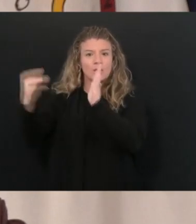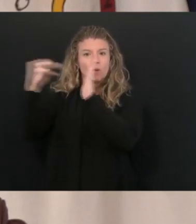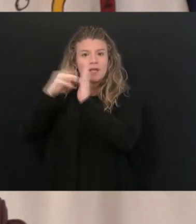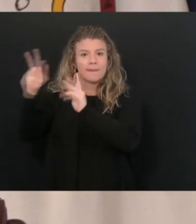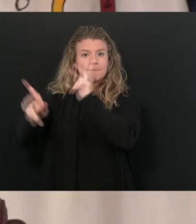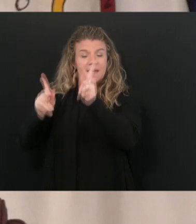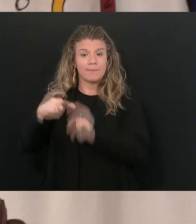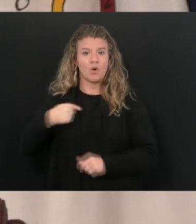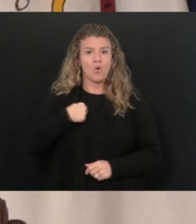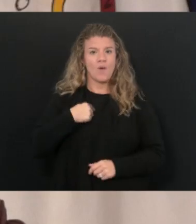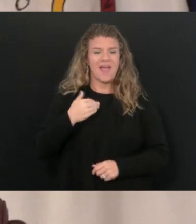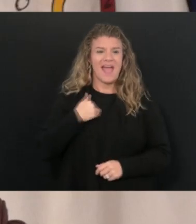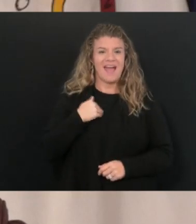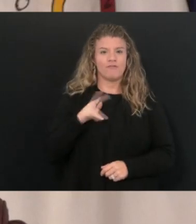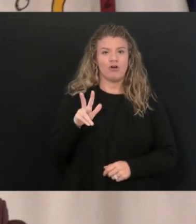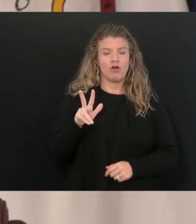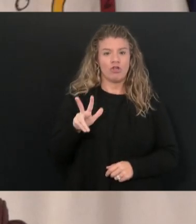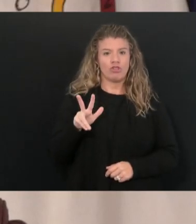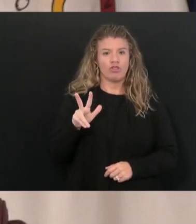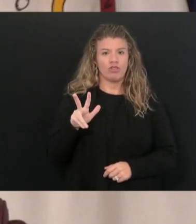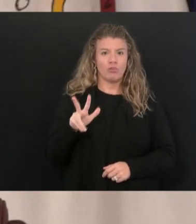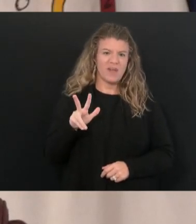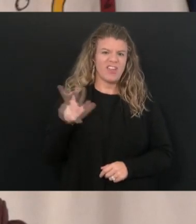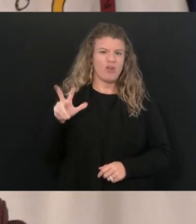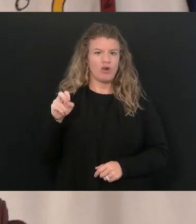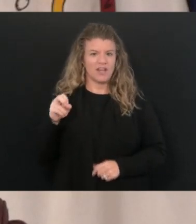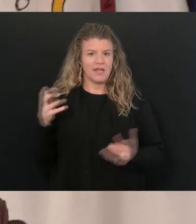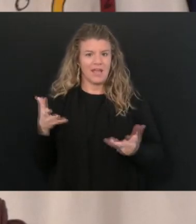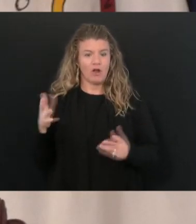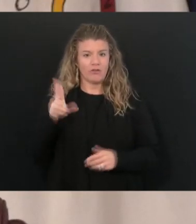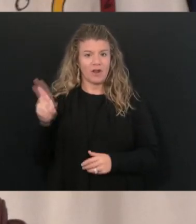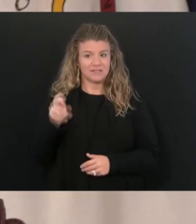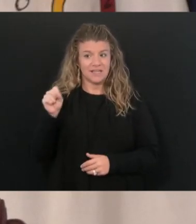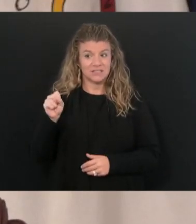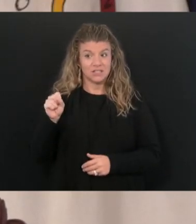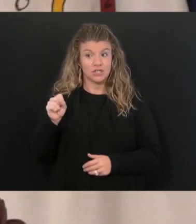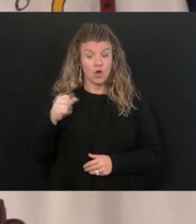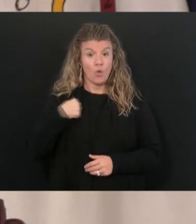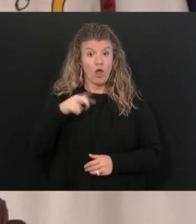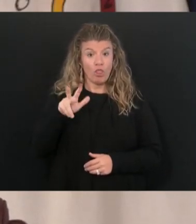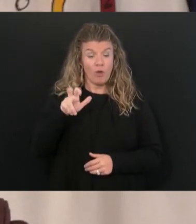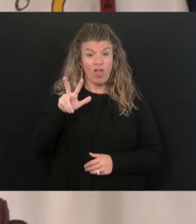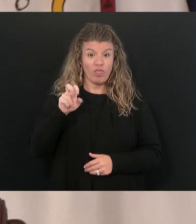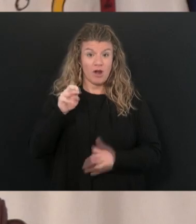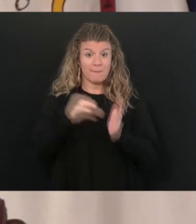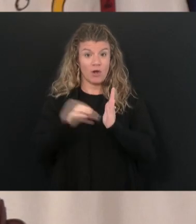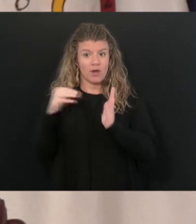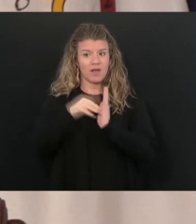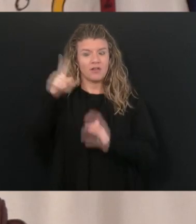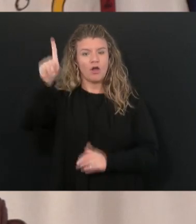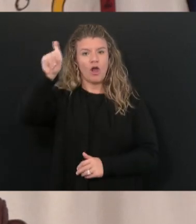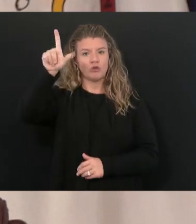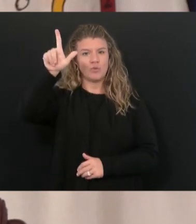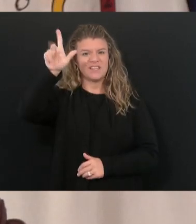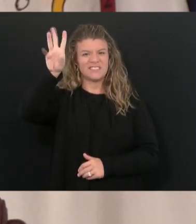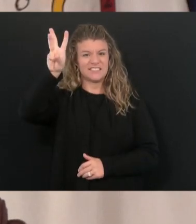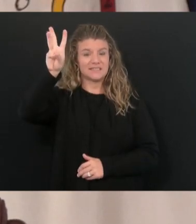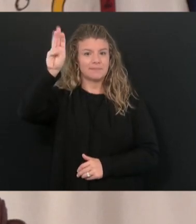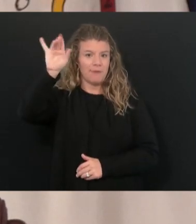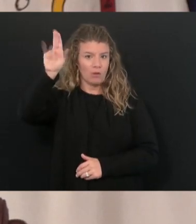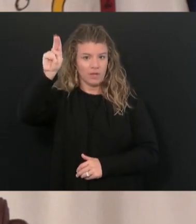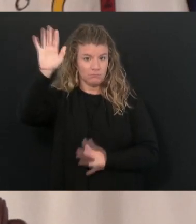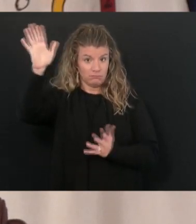got about 330 in the United States. So we're 330 million, they're 126 million, and that's about what it